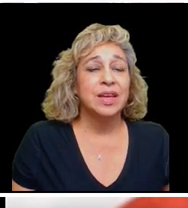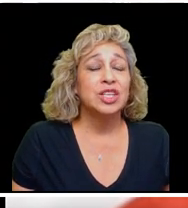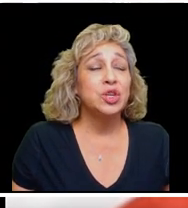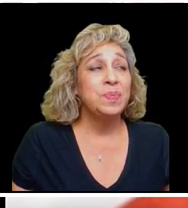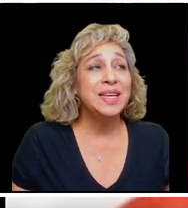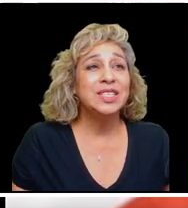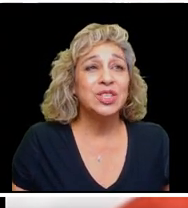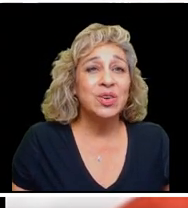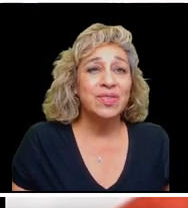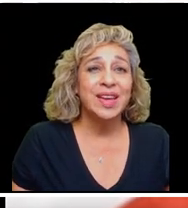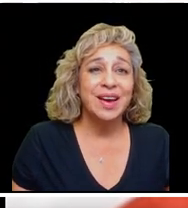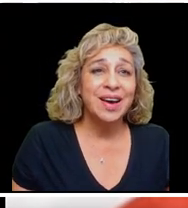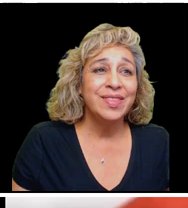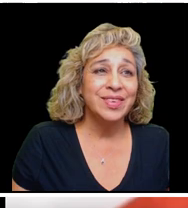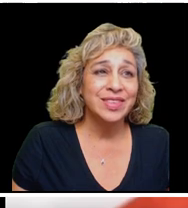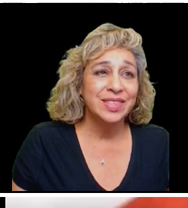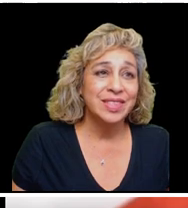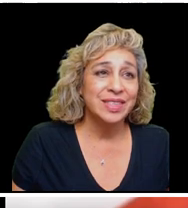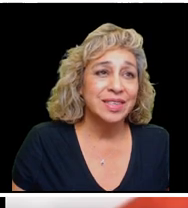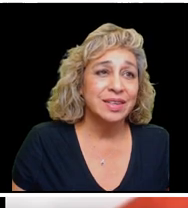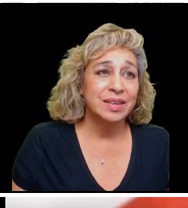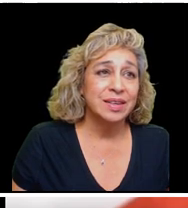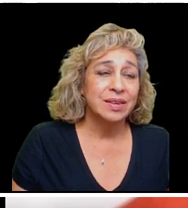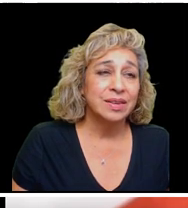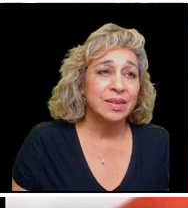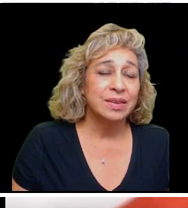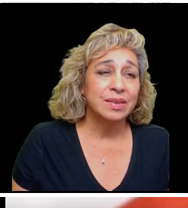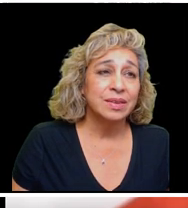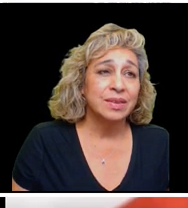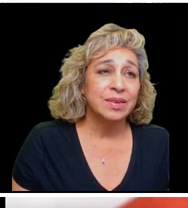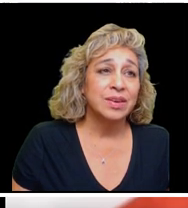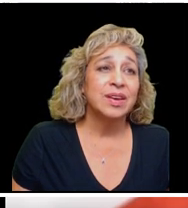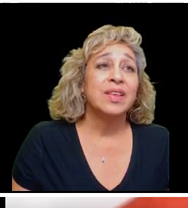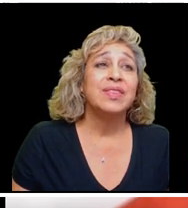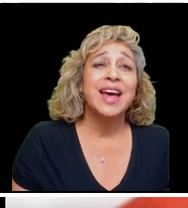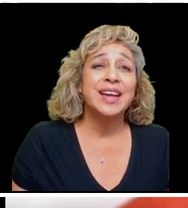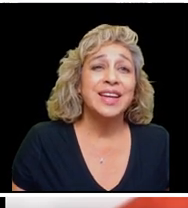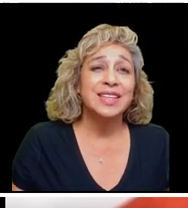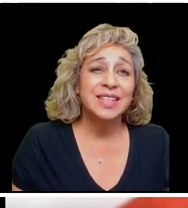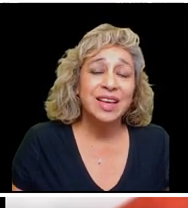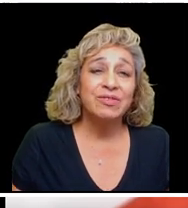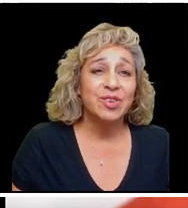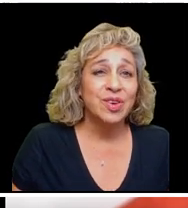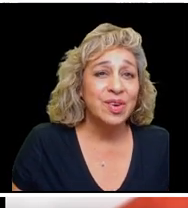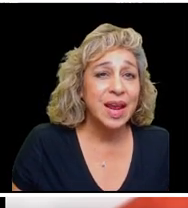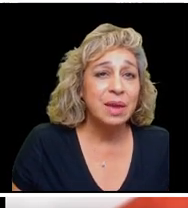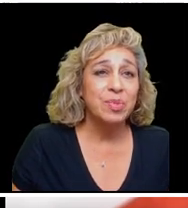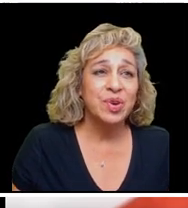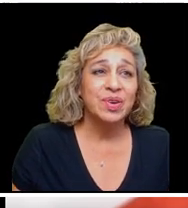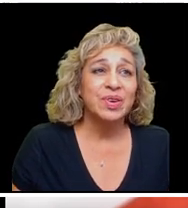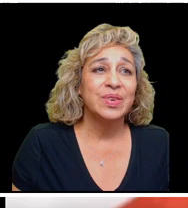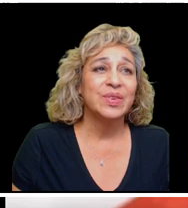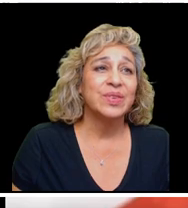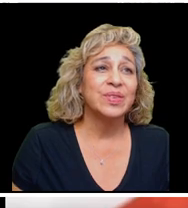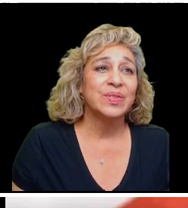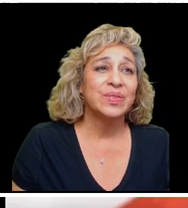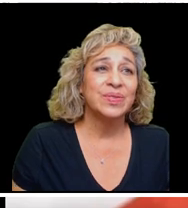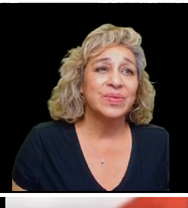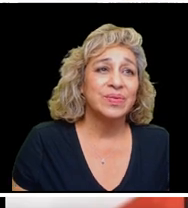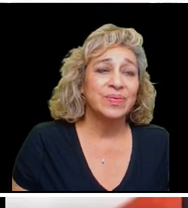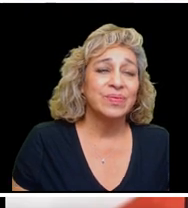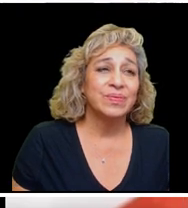to be serving others that is love for your neighbor